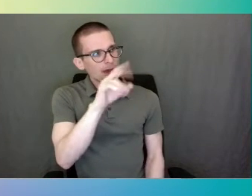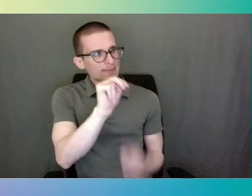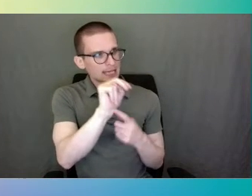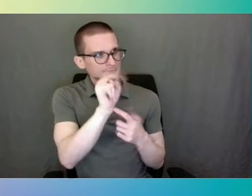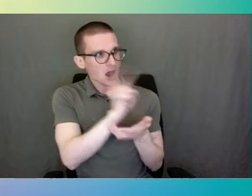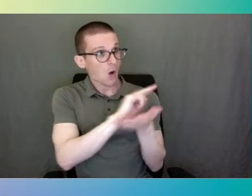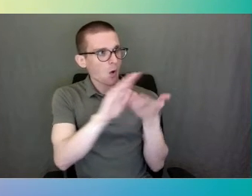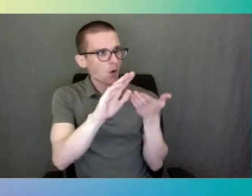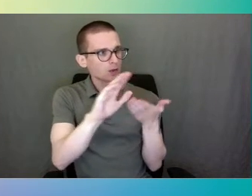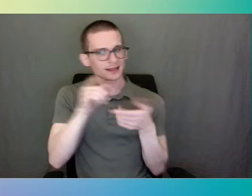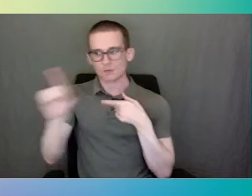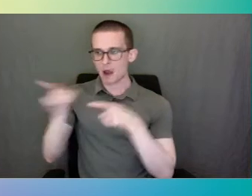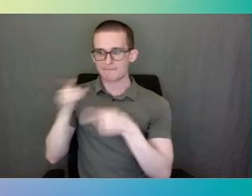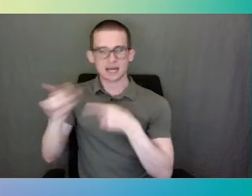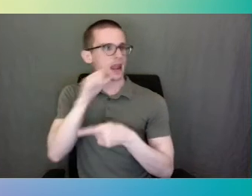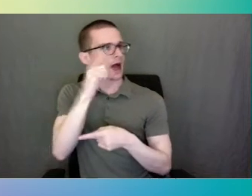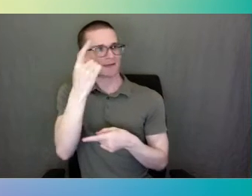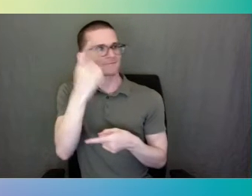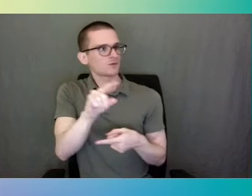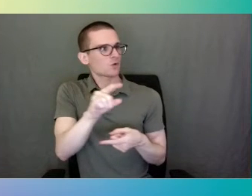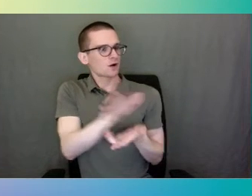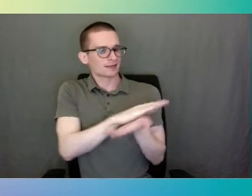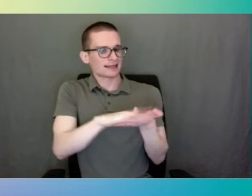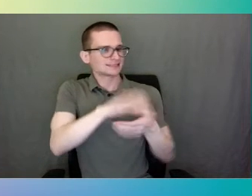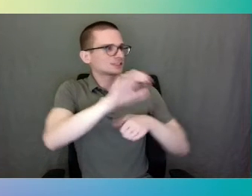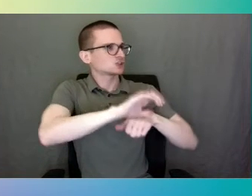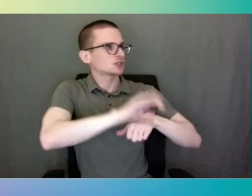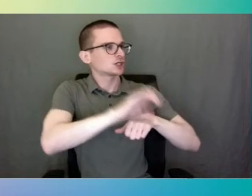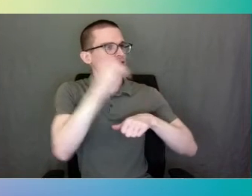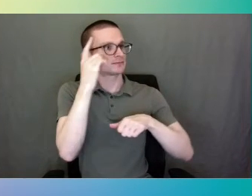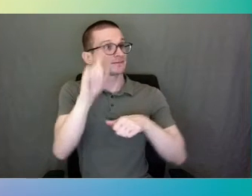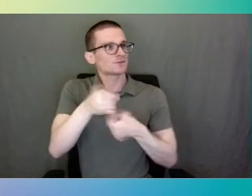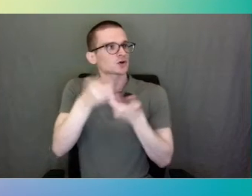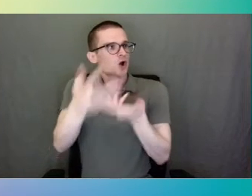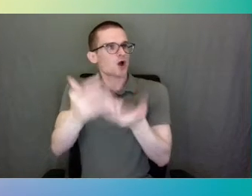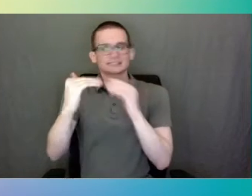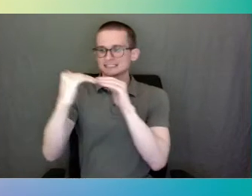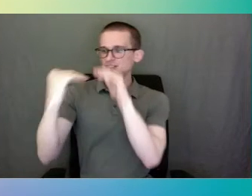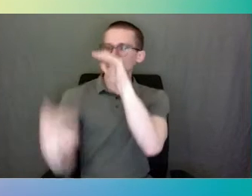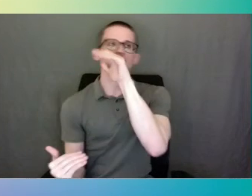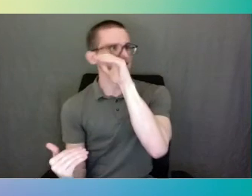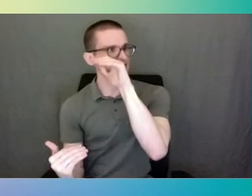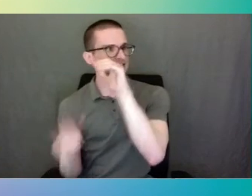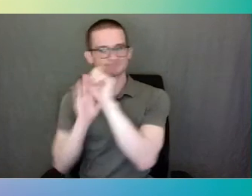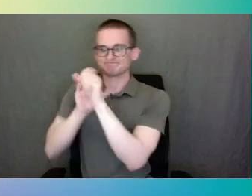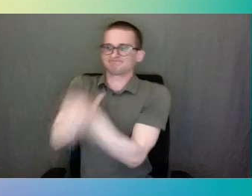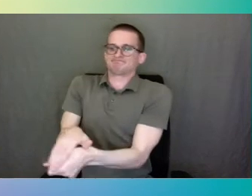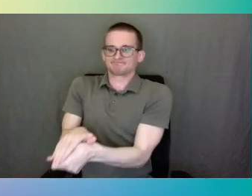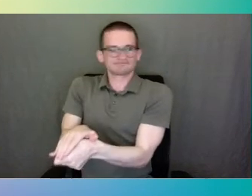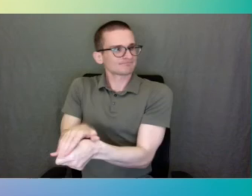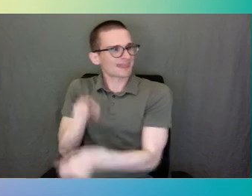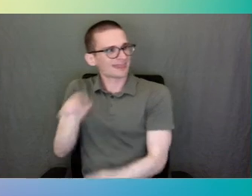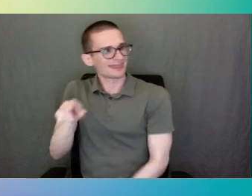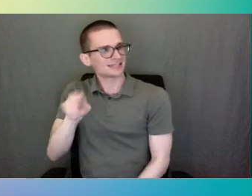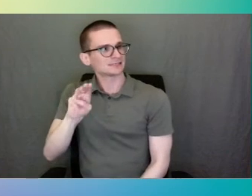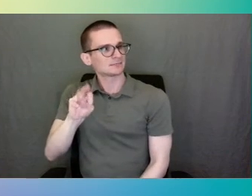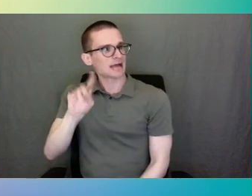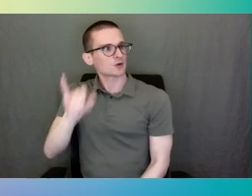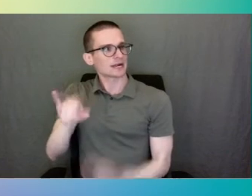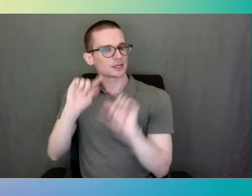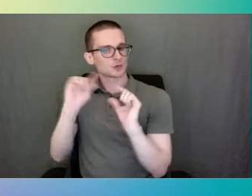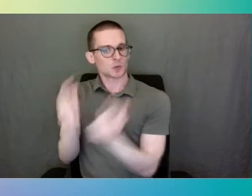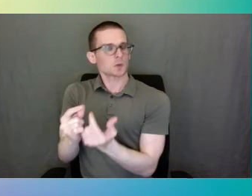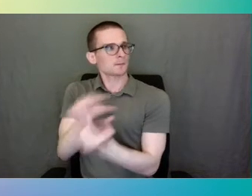of the church, but in fact for injustice against a defenseless minority, which includes the sincere,